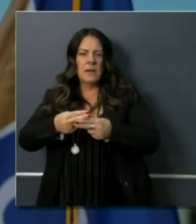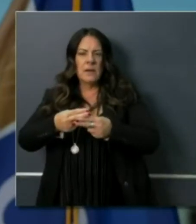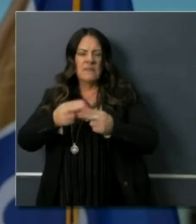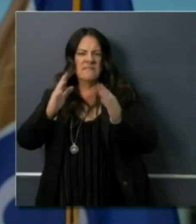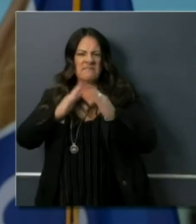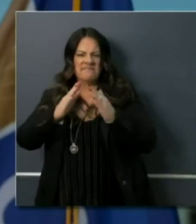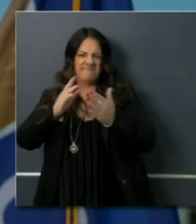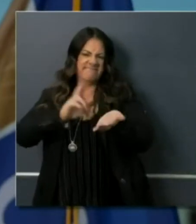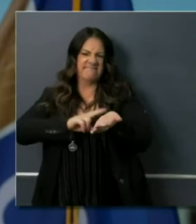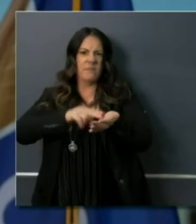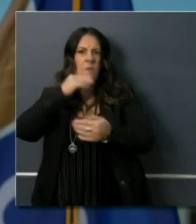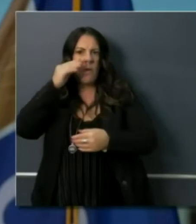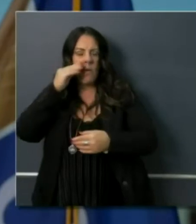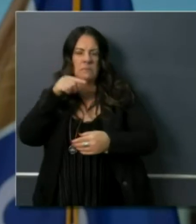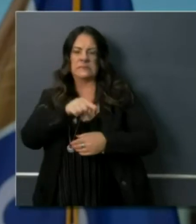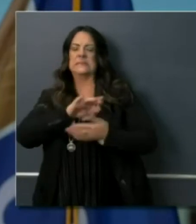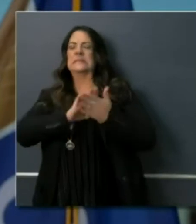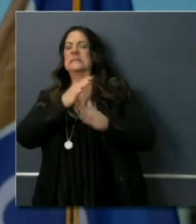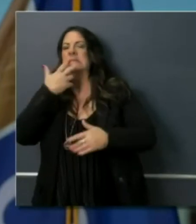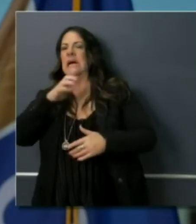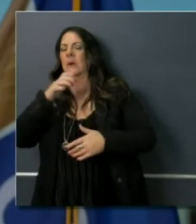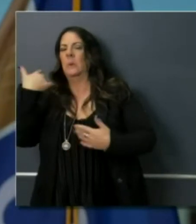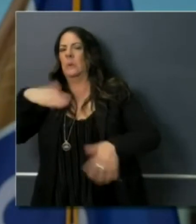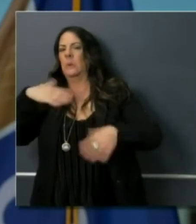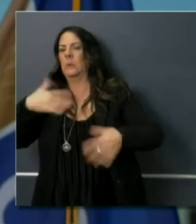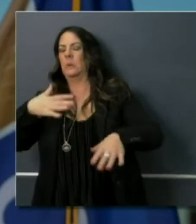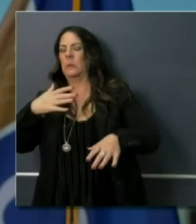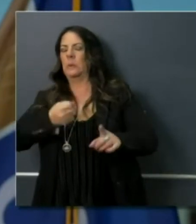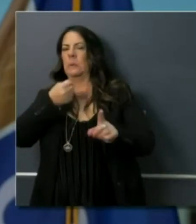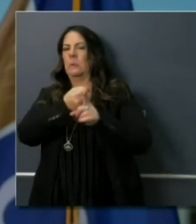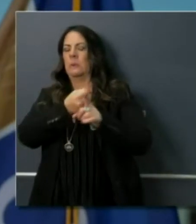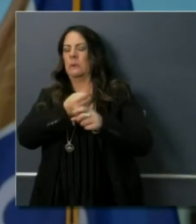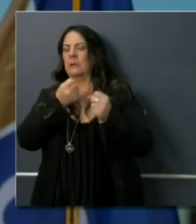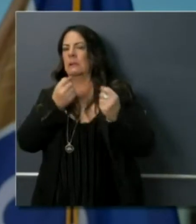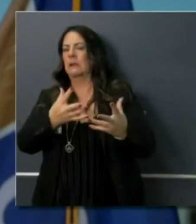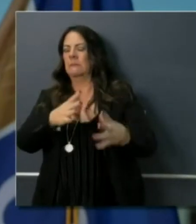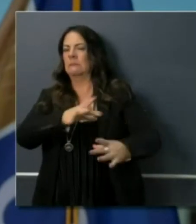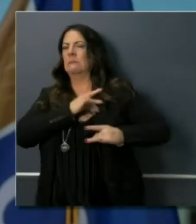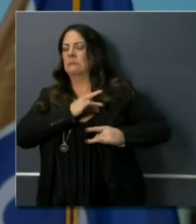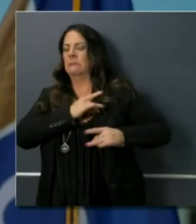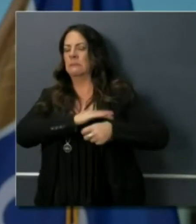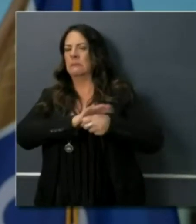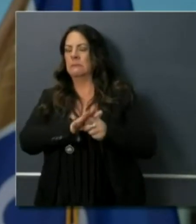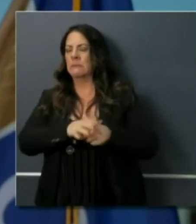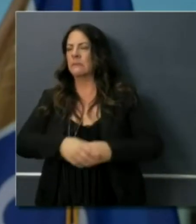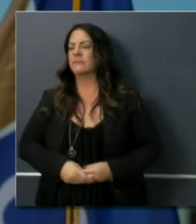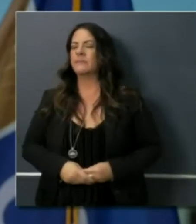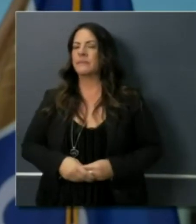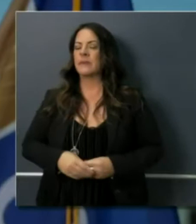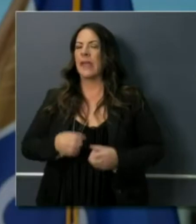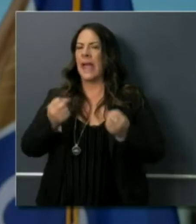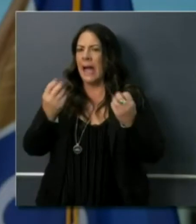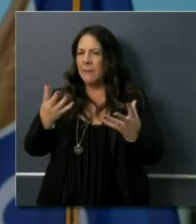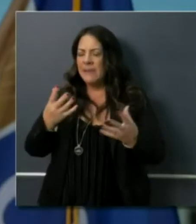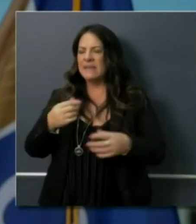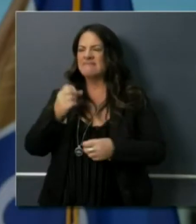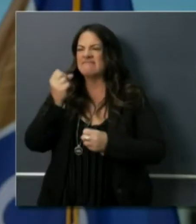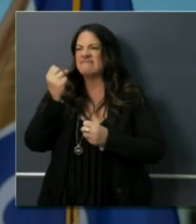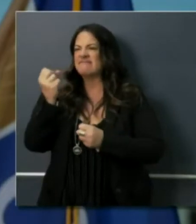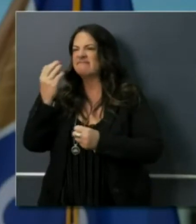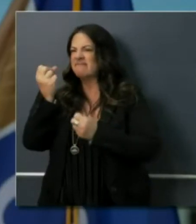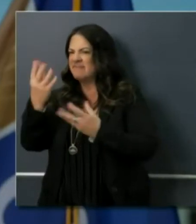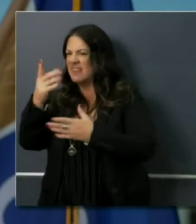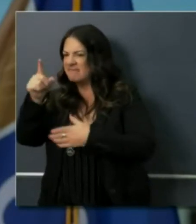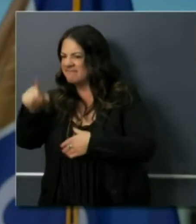hotspots, where we have seen a disproportionate number of people have contracted the disease, a number of people that have tragically passed